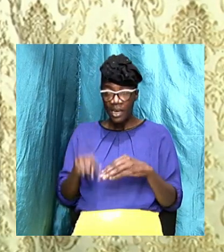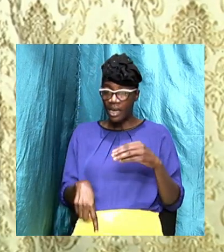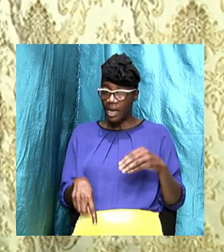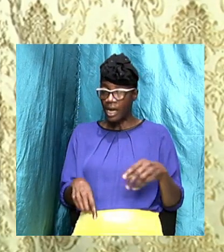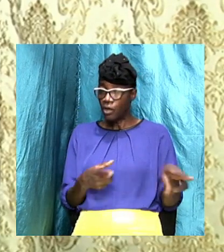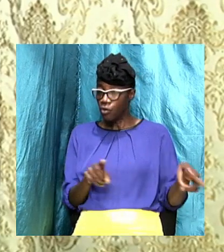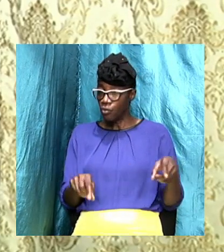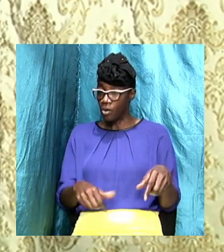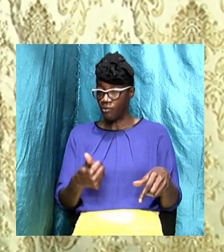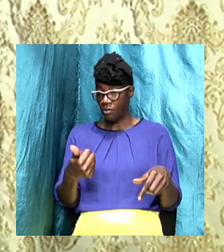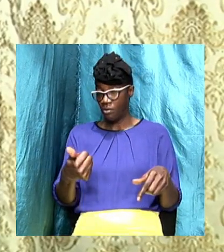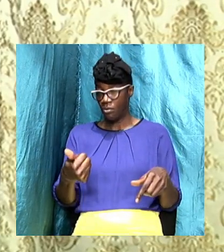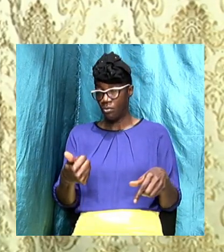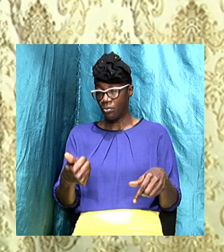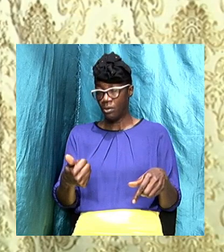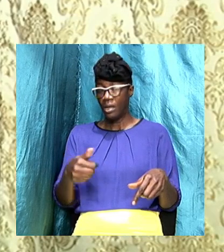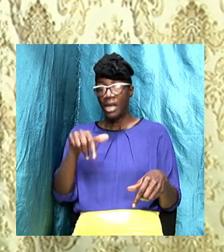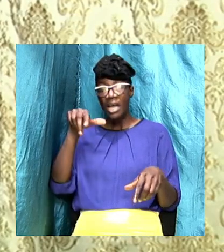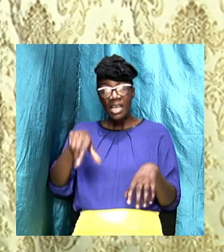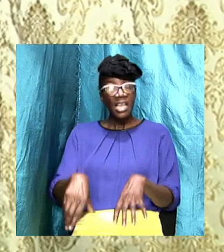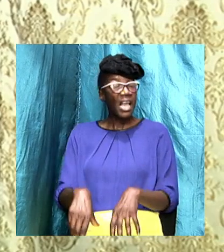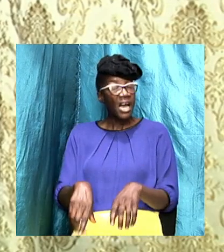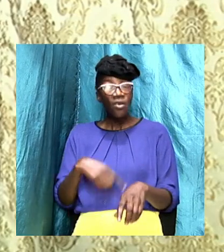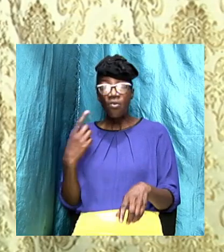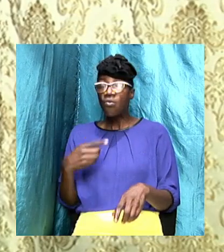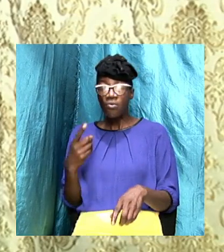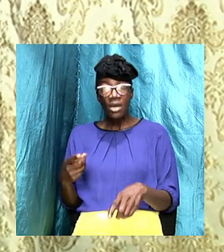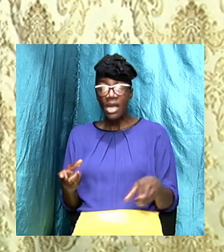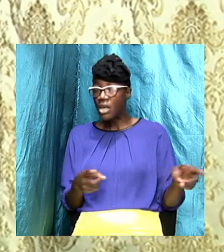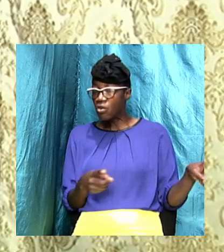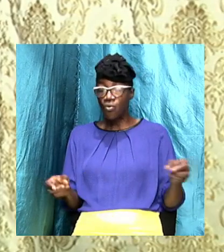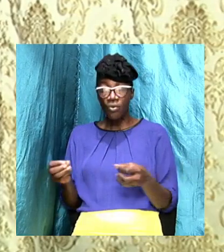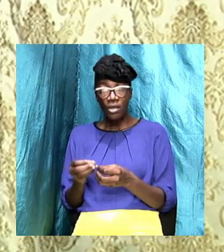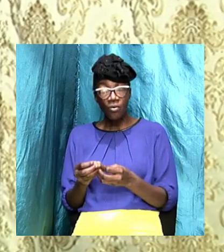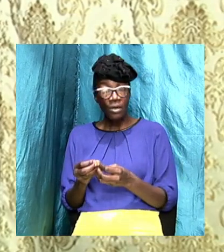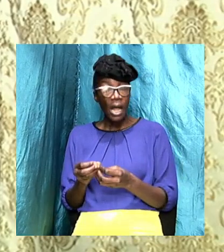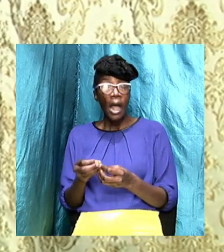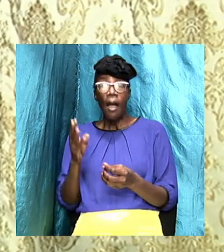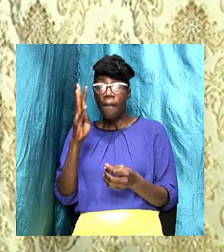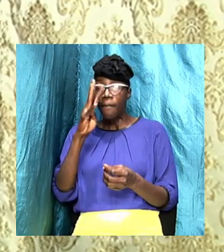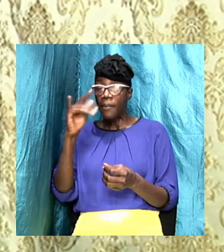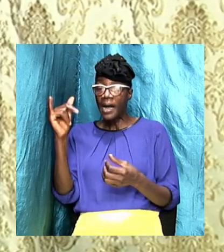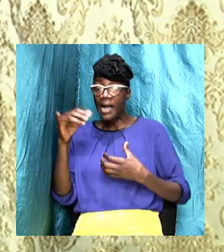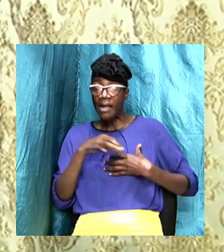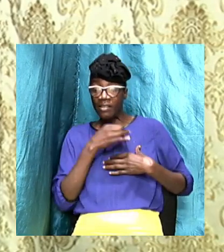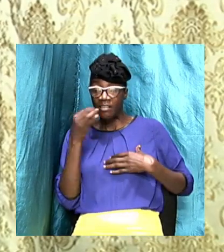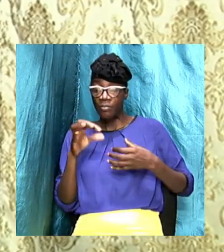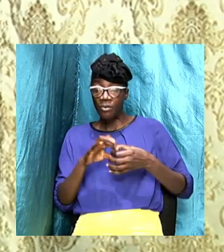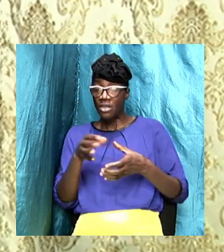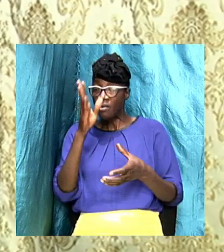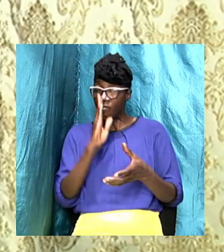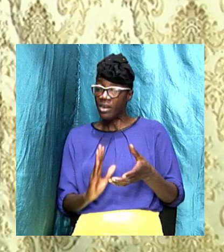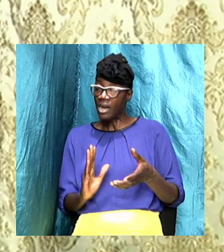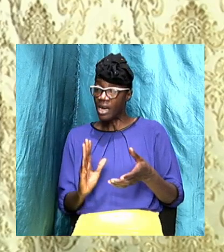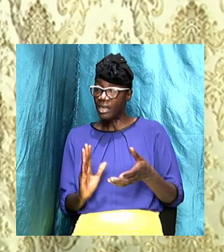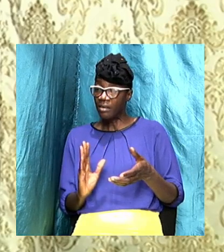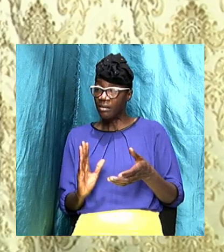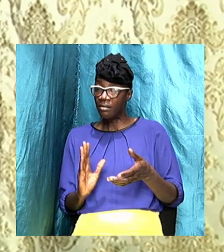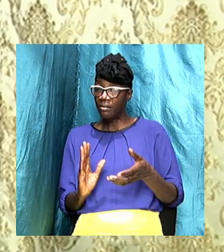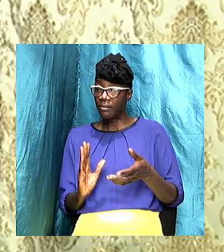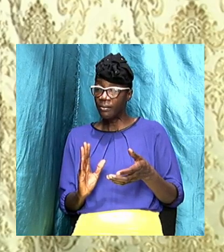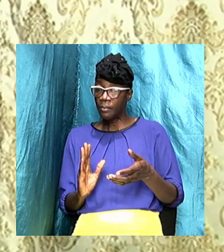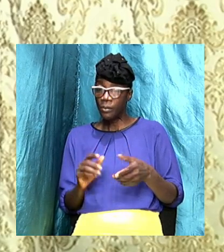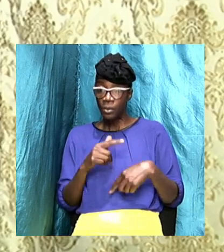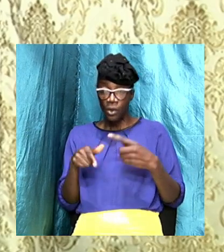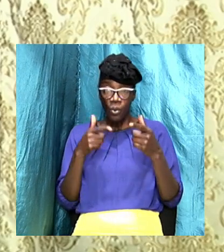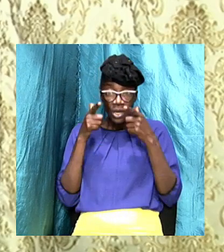our own. It can only be accomplished by the Spirit of God. Amen. So when you